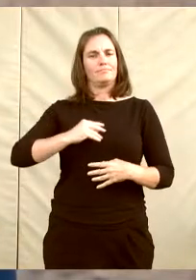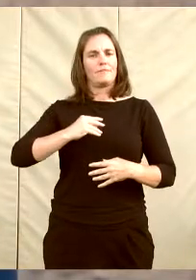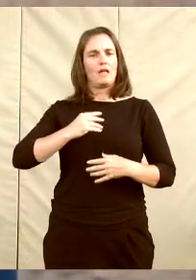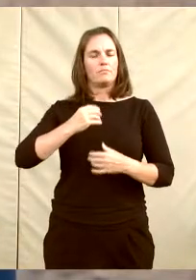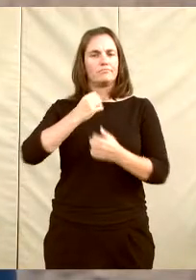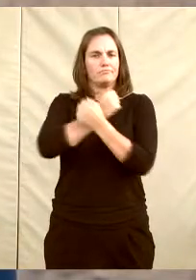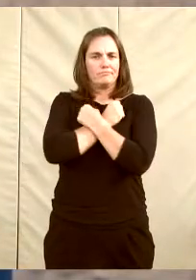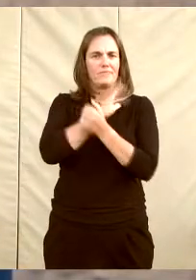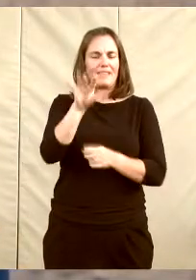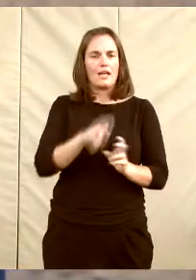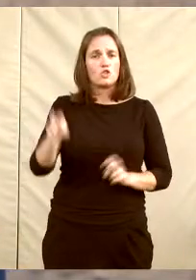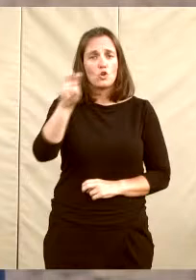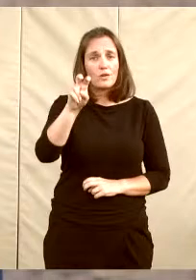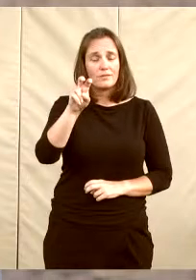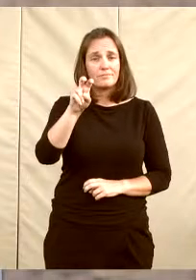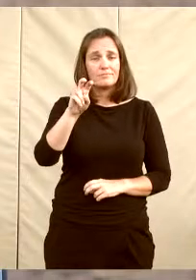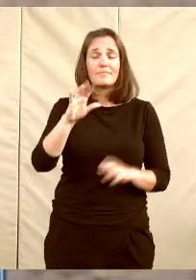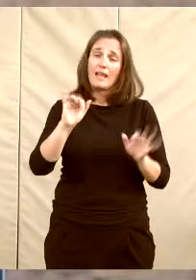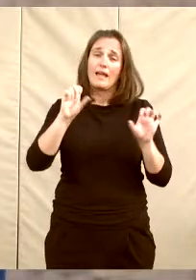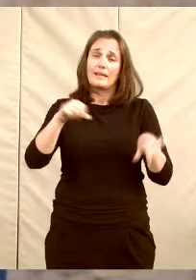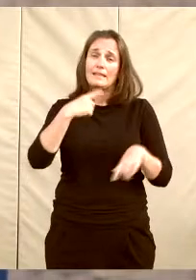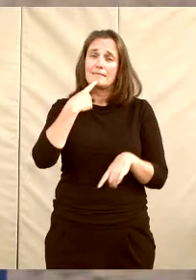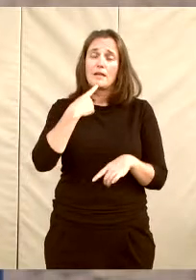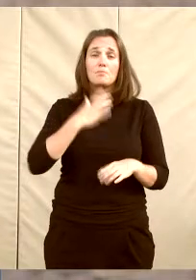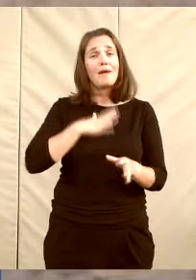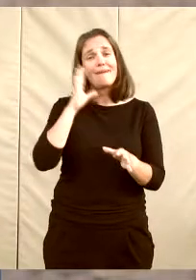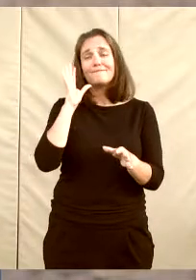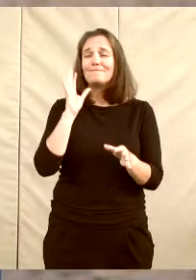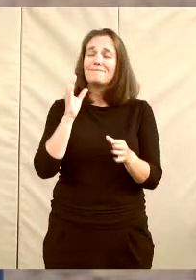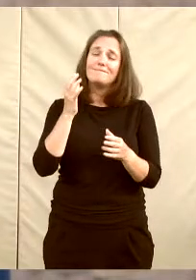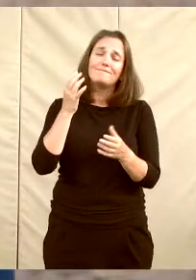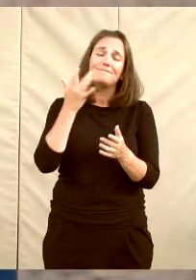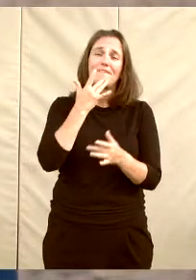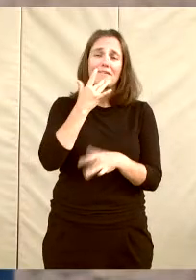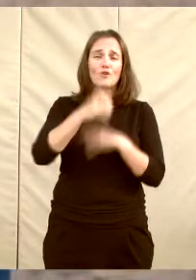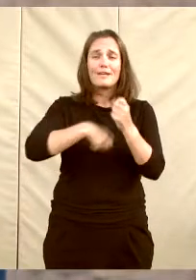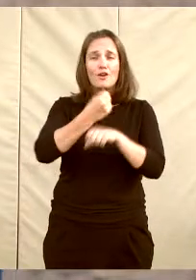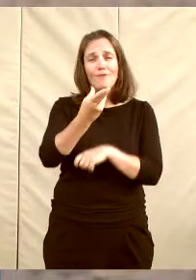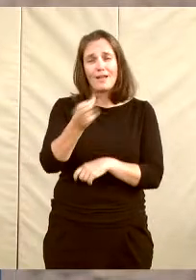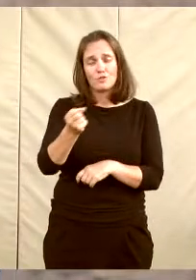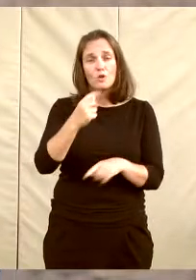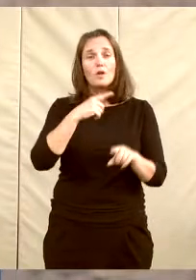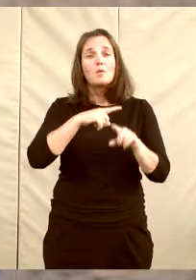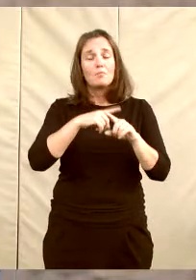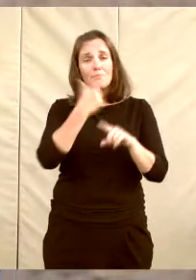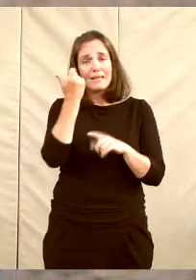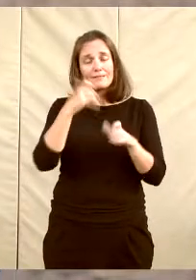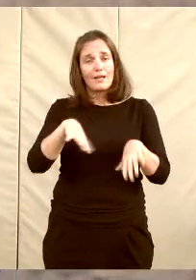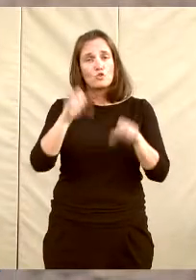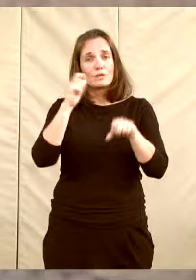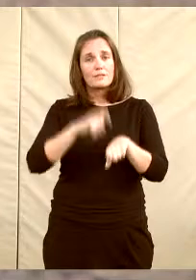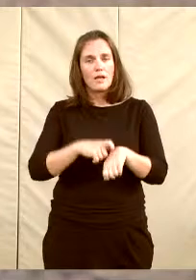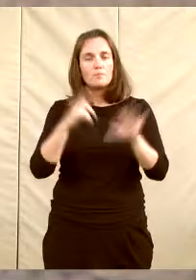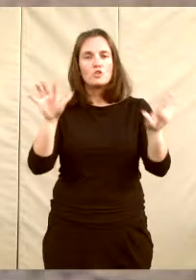that, I can wholeheartedly say that it was my favorite year of high school because I took that time to appreciate those